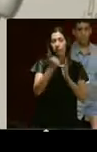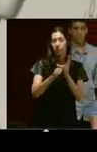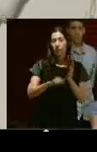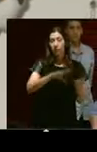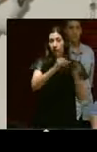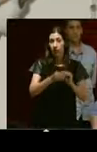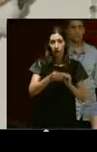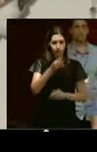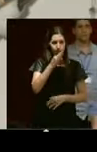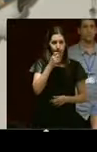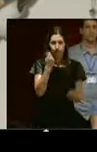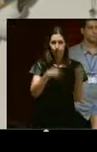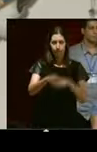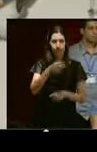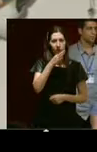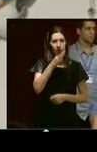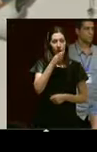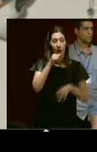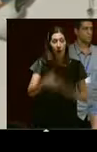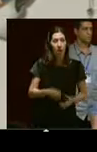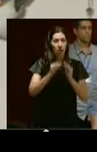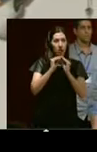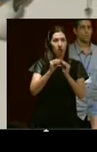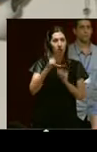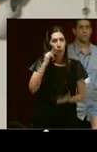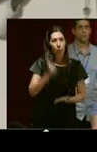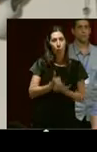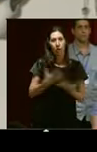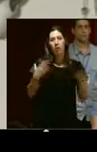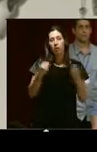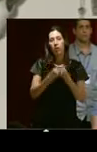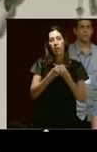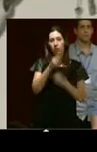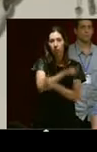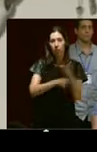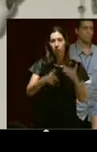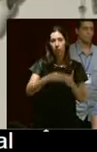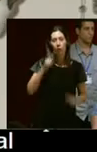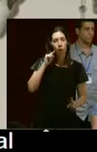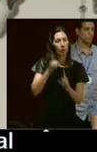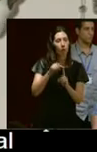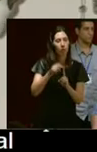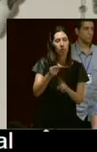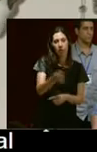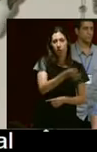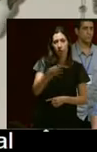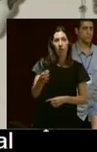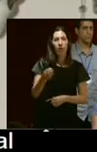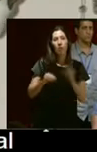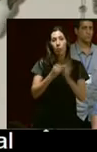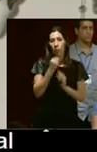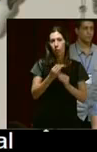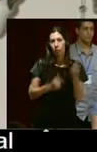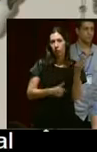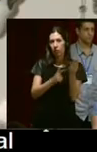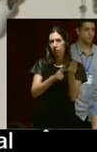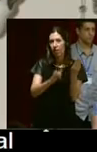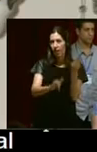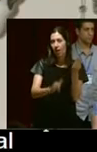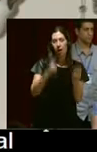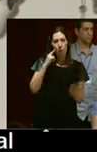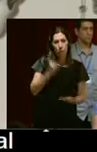The gaming application is not yet in the market. We are already in the user testing phase. The product